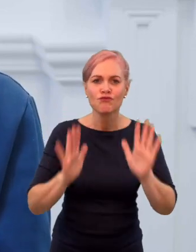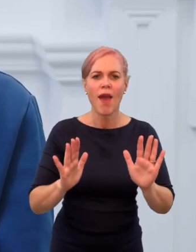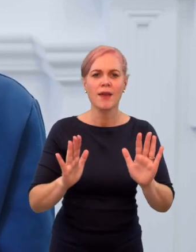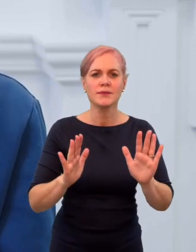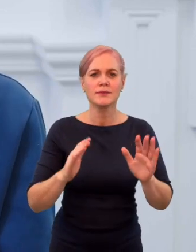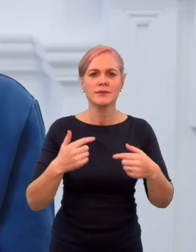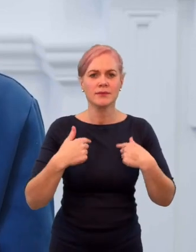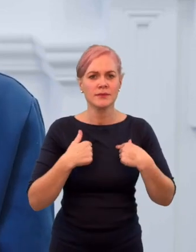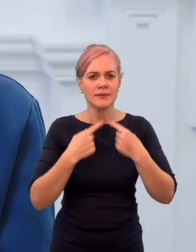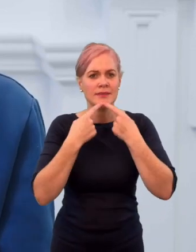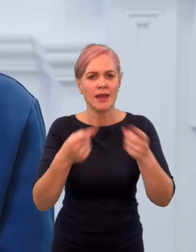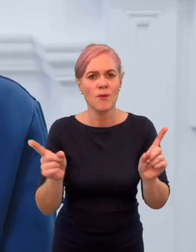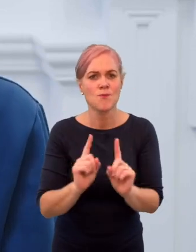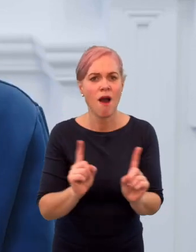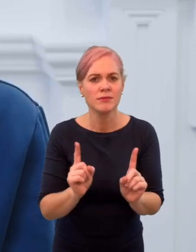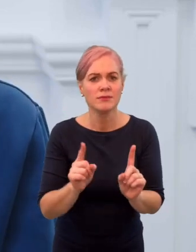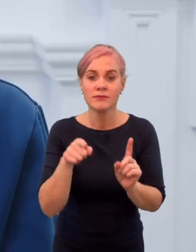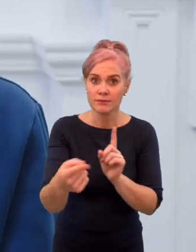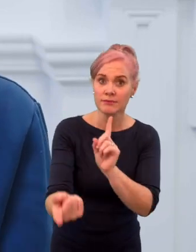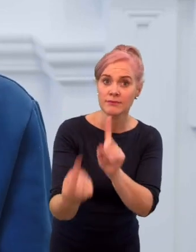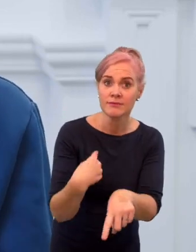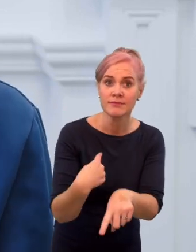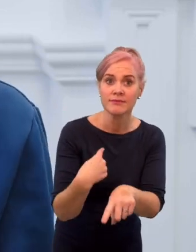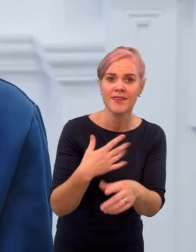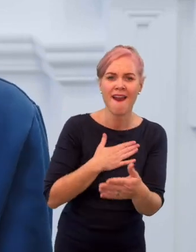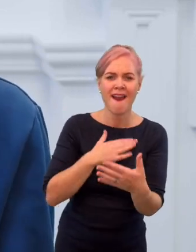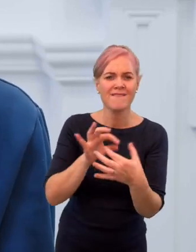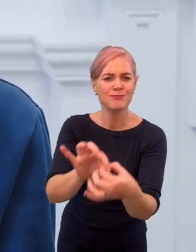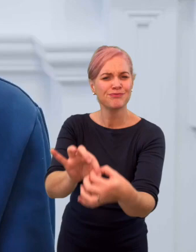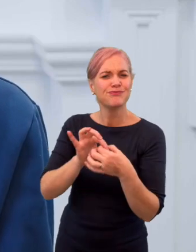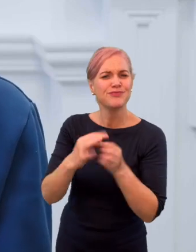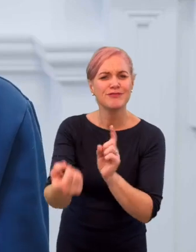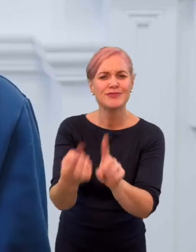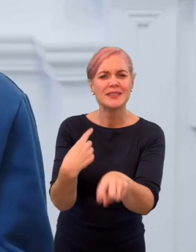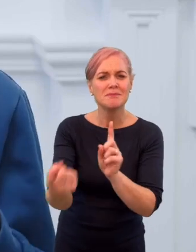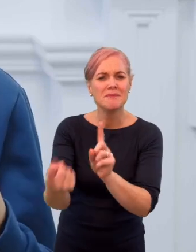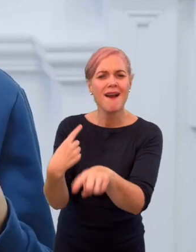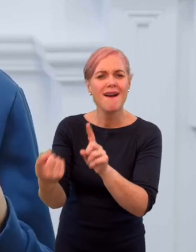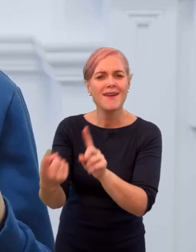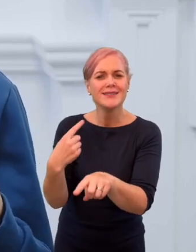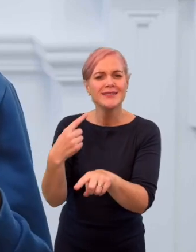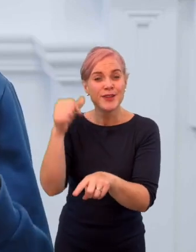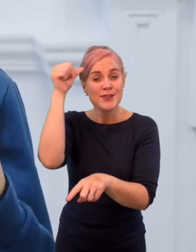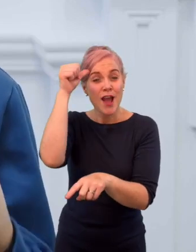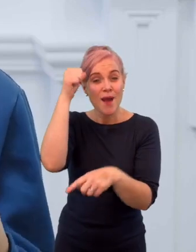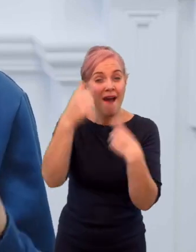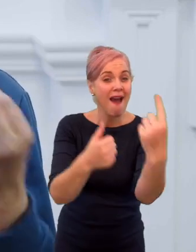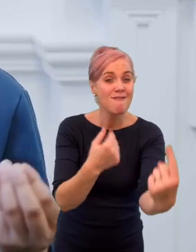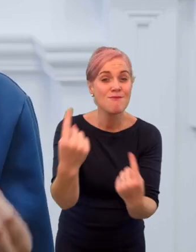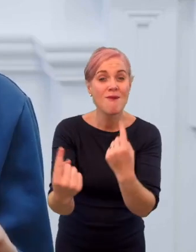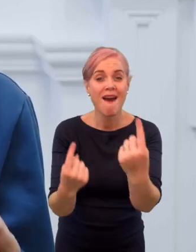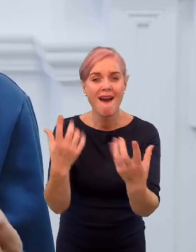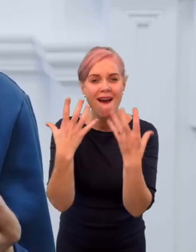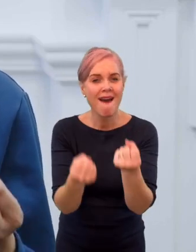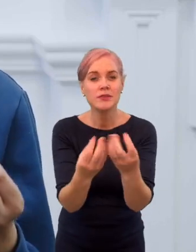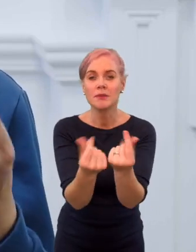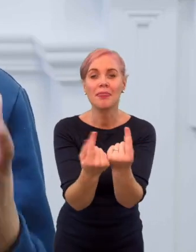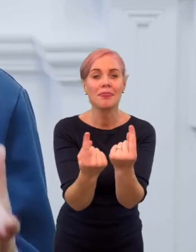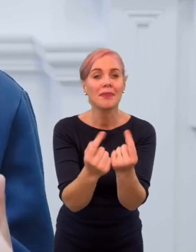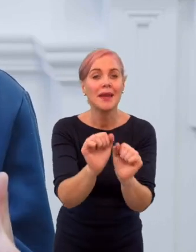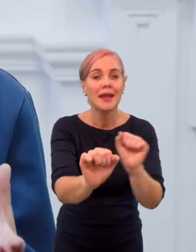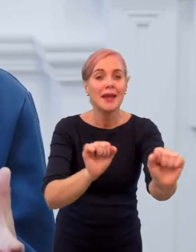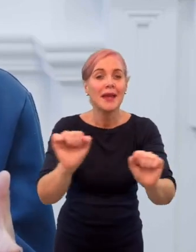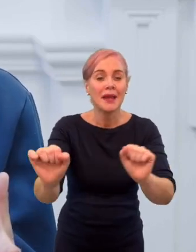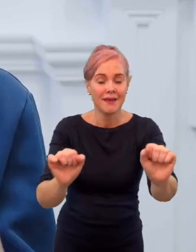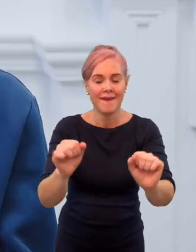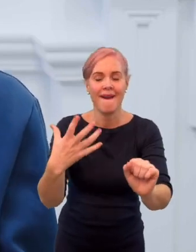right, this is what I'm going to say and you're going to love it. And she loves the responses of the audience. She knows that everyone